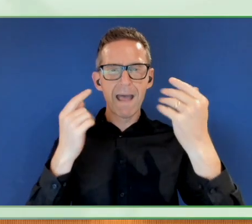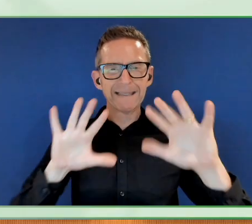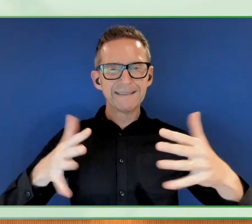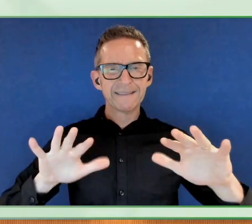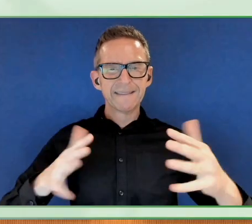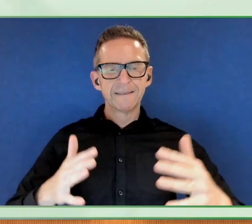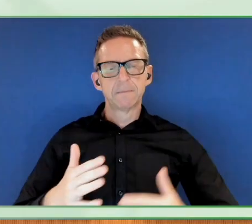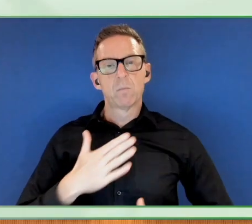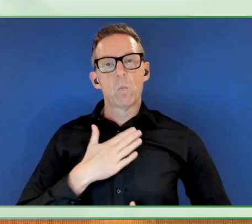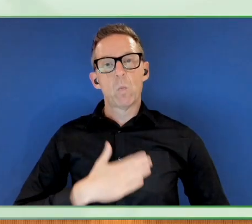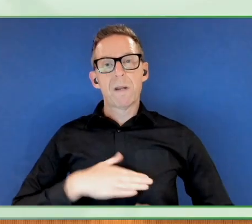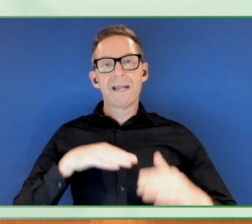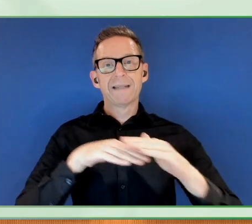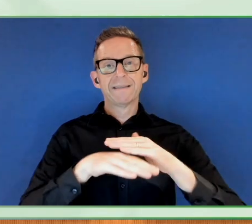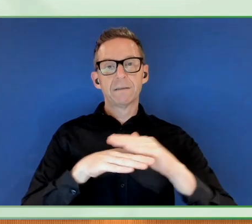visible to the outside world.